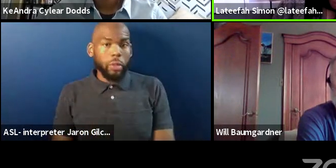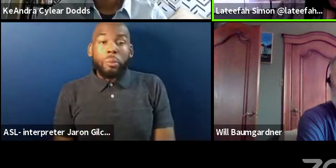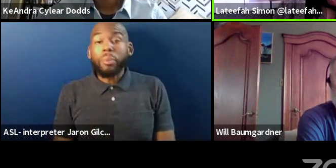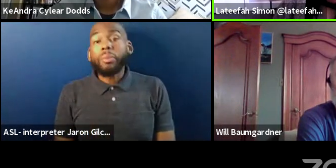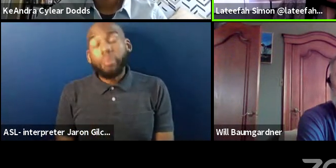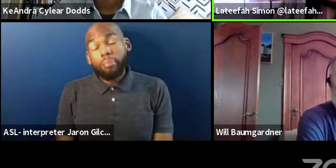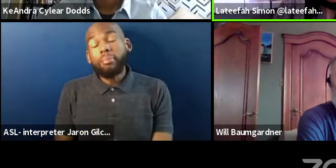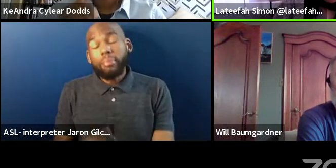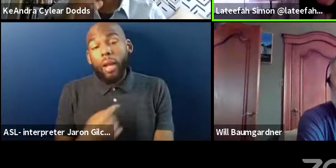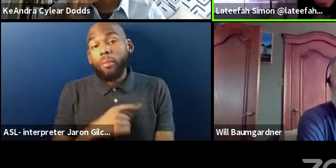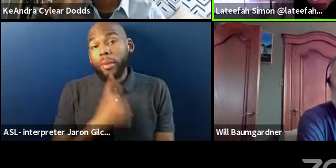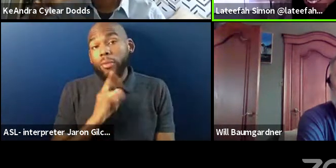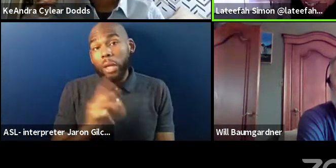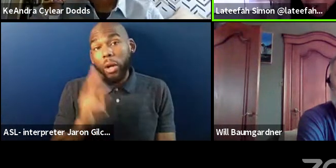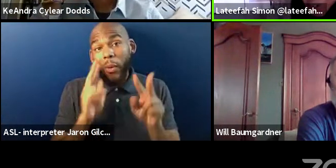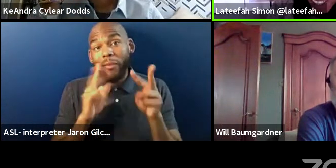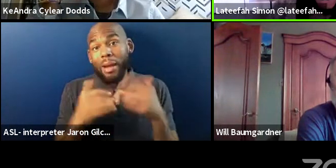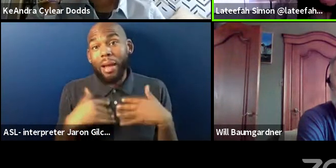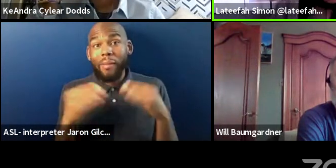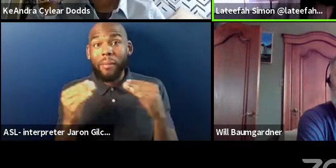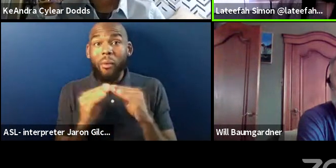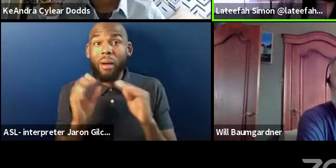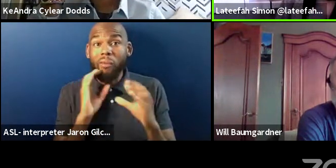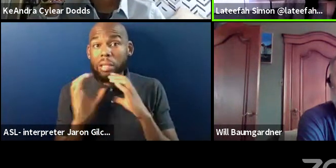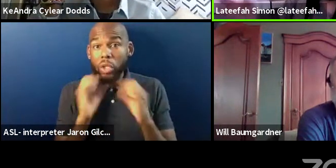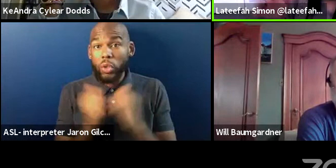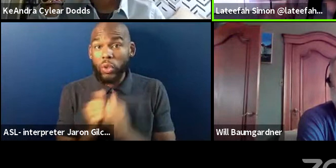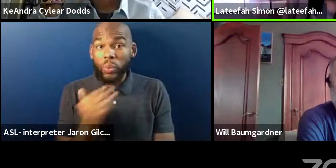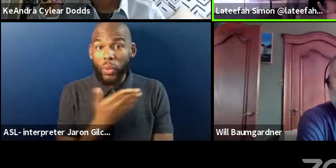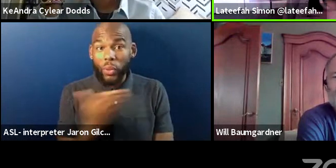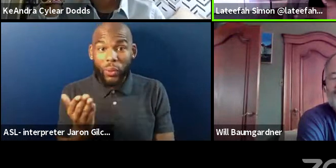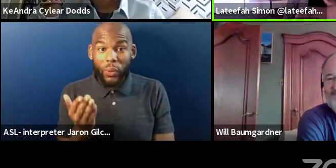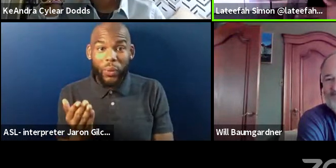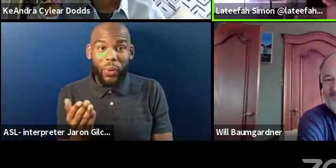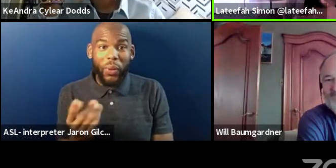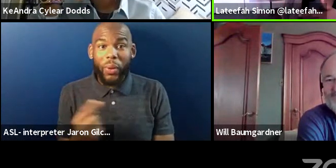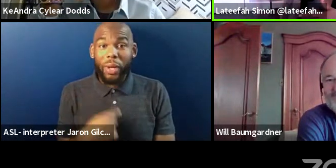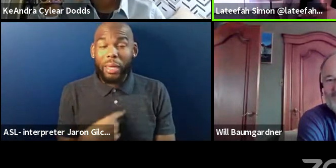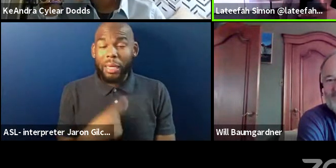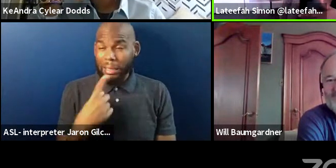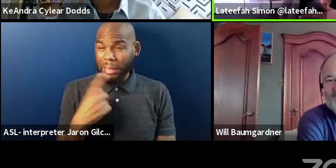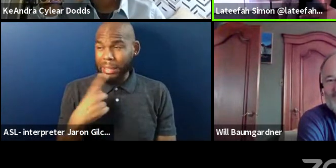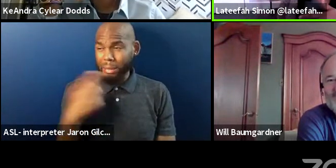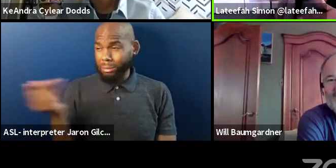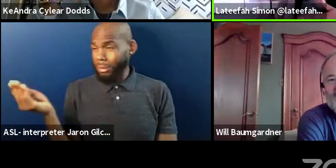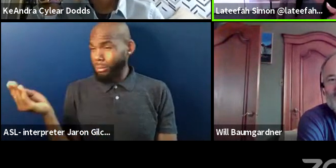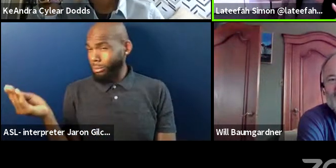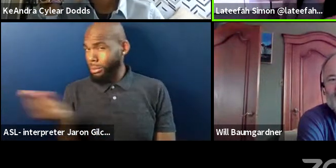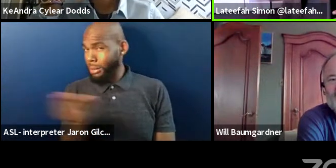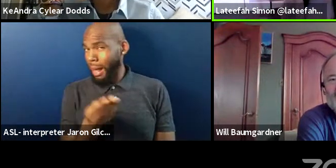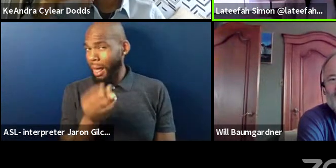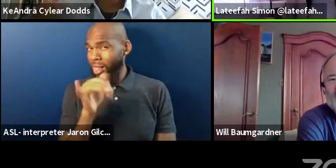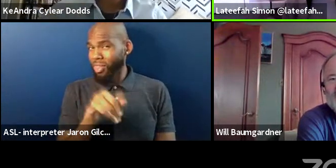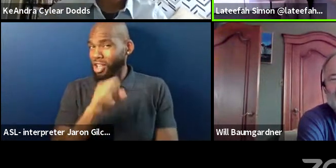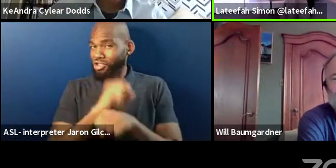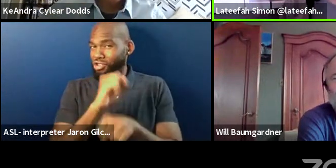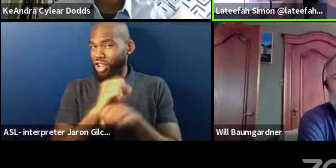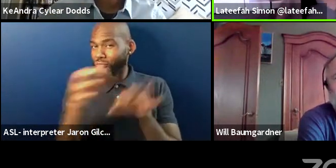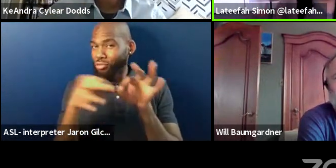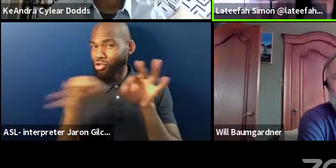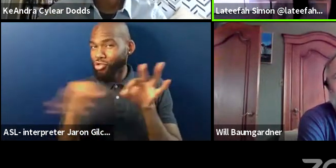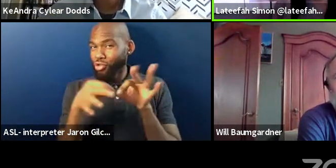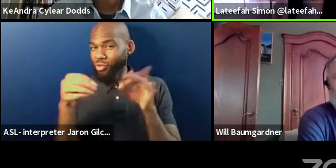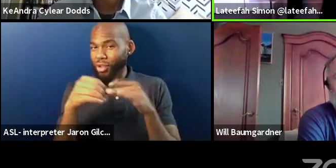looking forward to having more conversations with you, Keandra. I'm like, slide that job description into the chat so we can